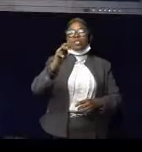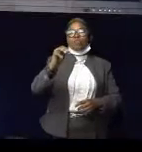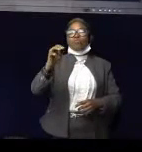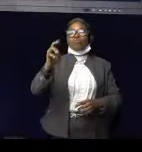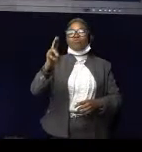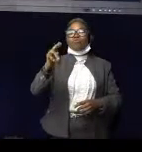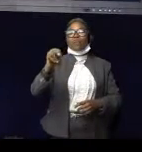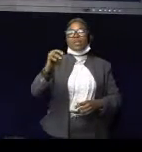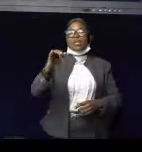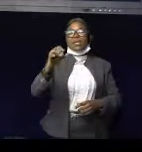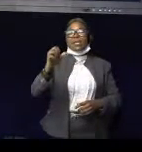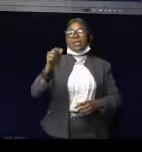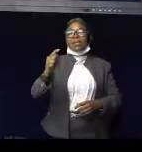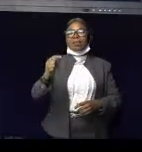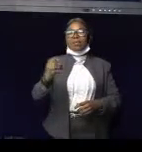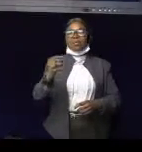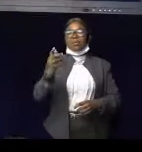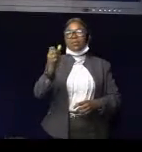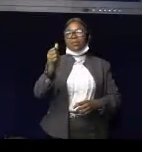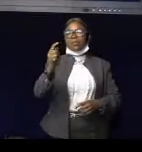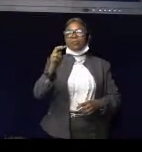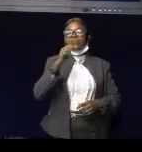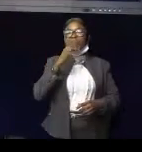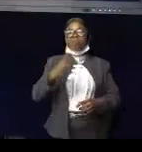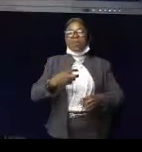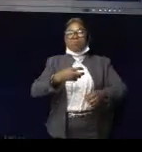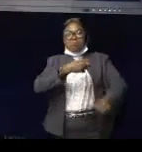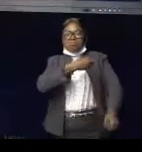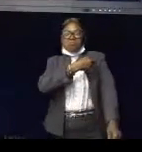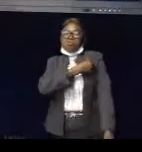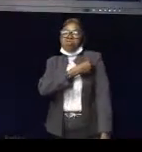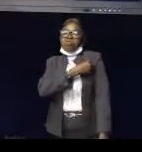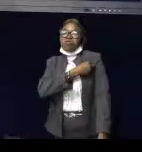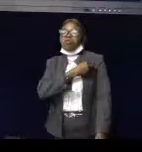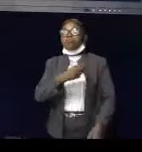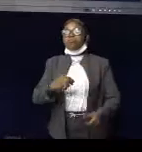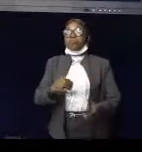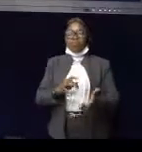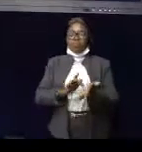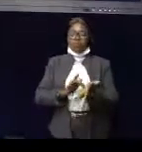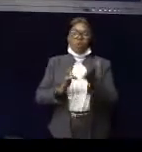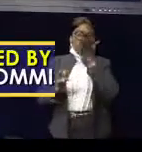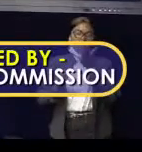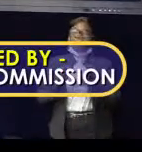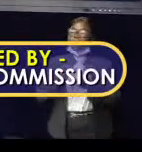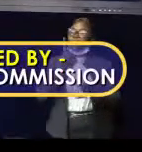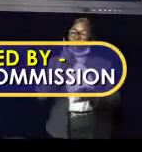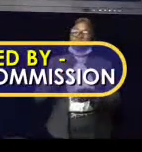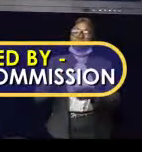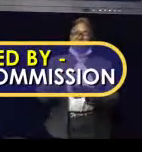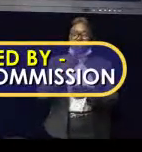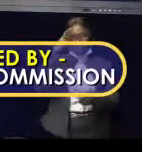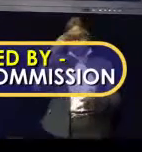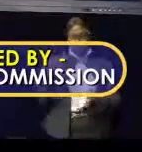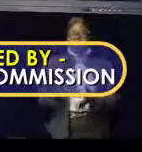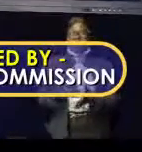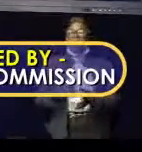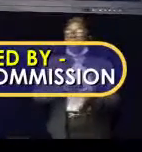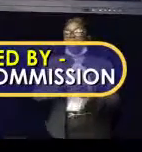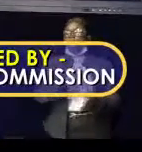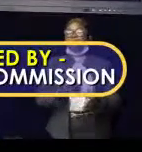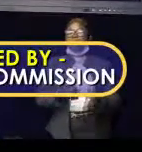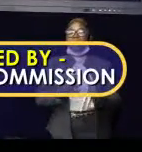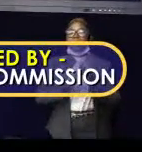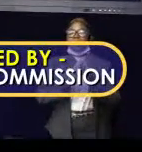what? Immunization. That means you'll have been given some vaccines to prevent it from being infected.